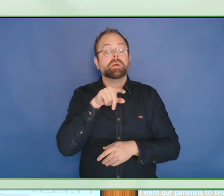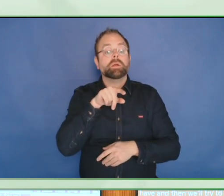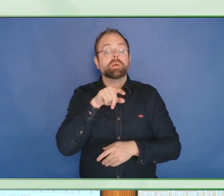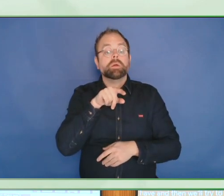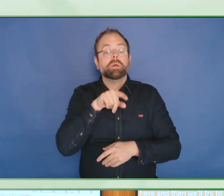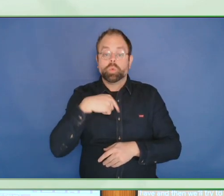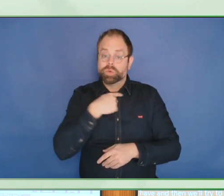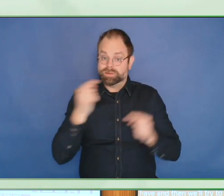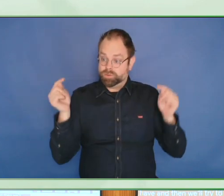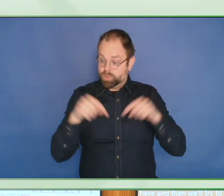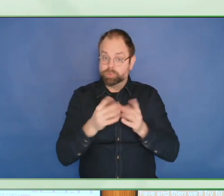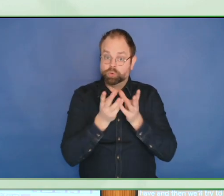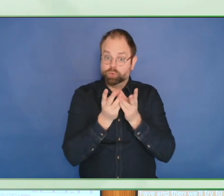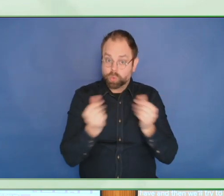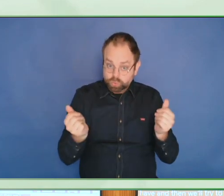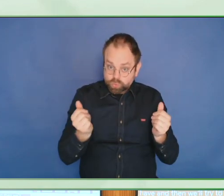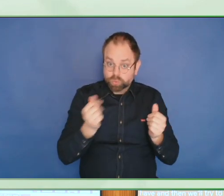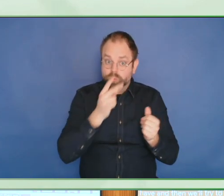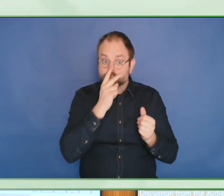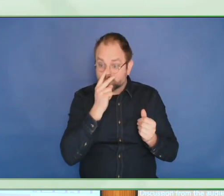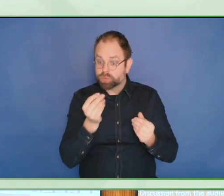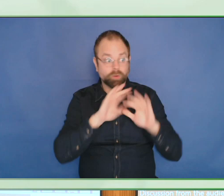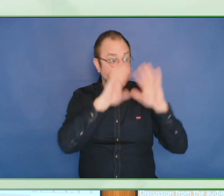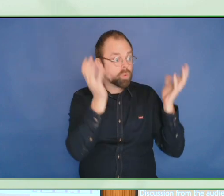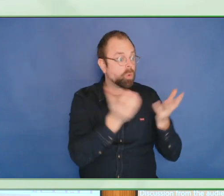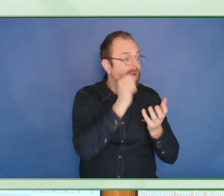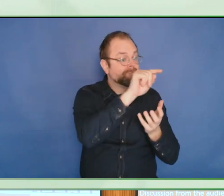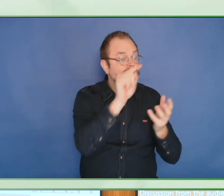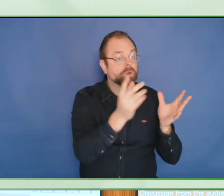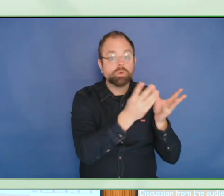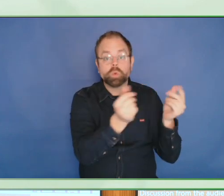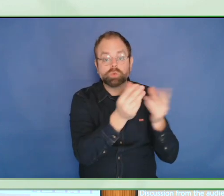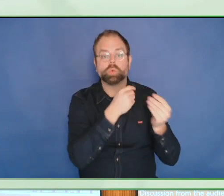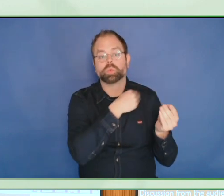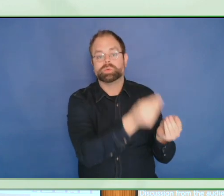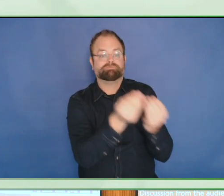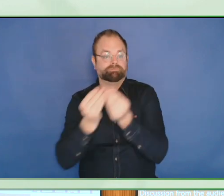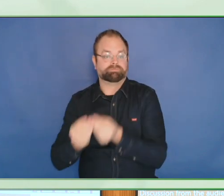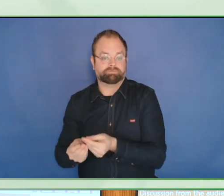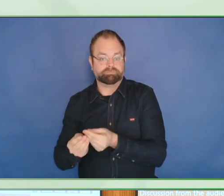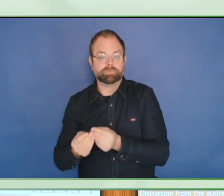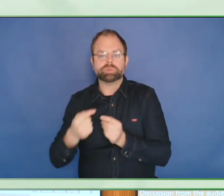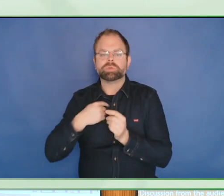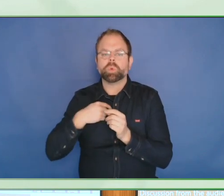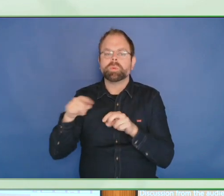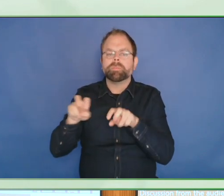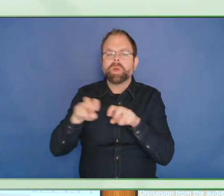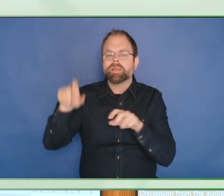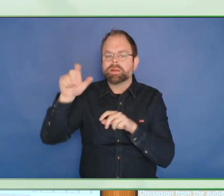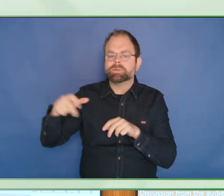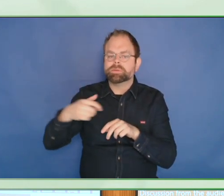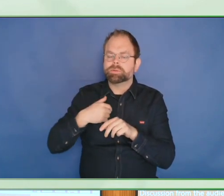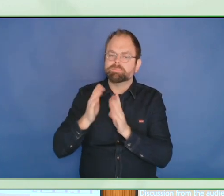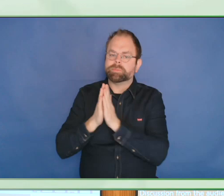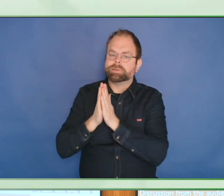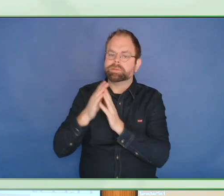well. So first, we'll hear from Jihad. Jihad is from the ALNOUR